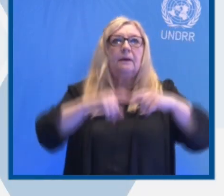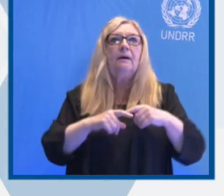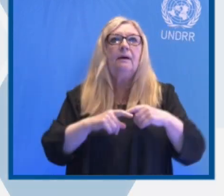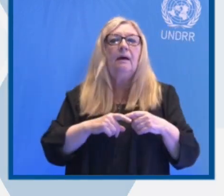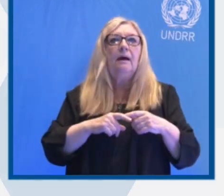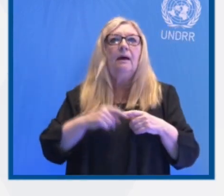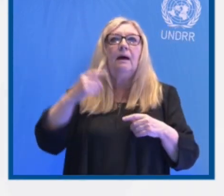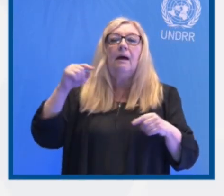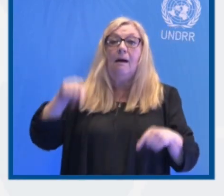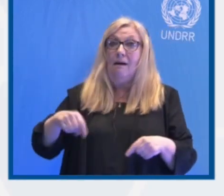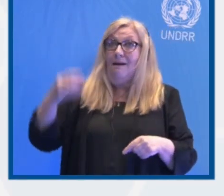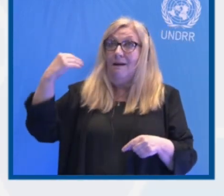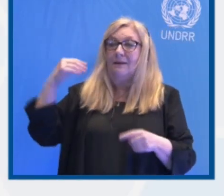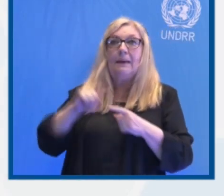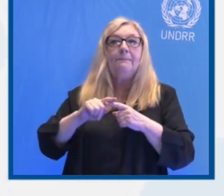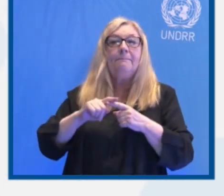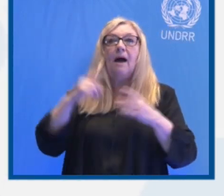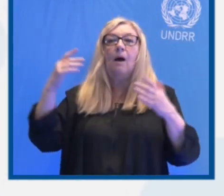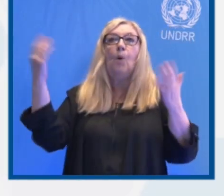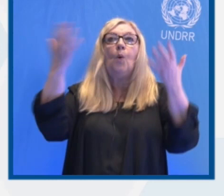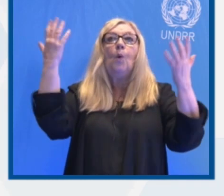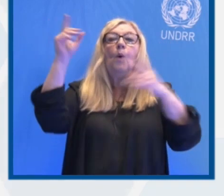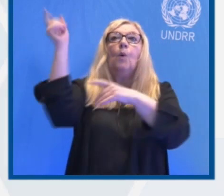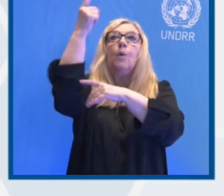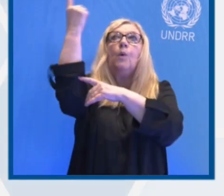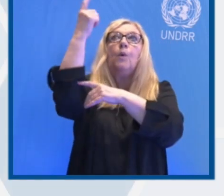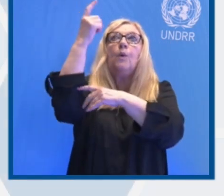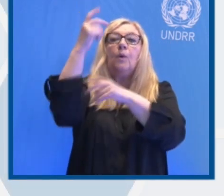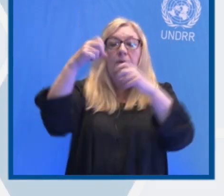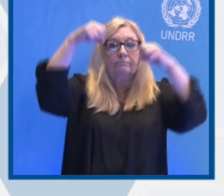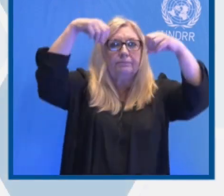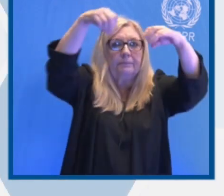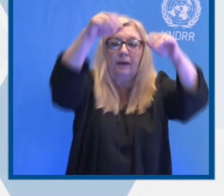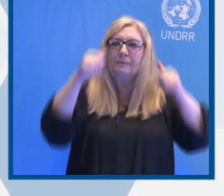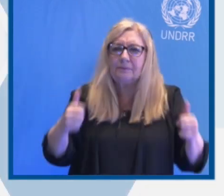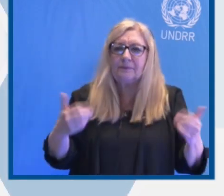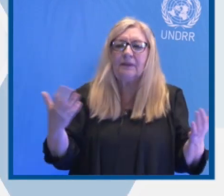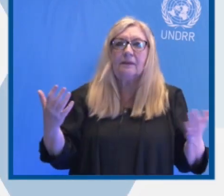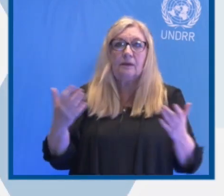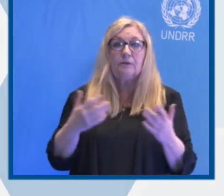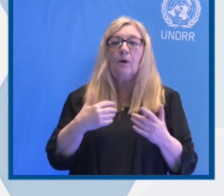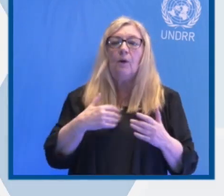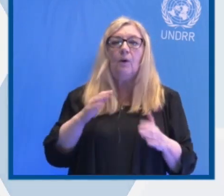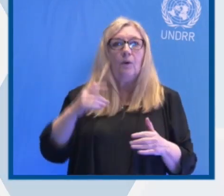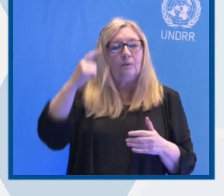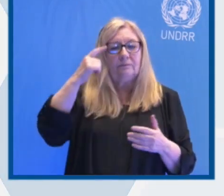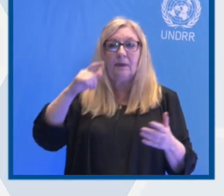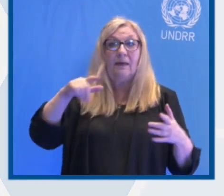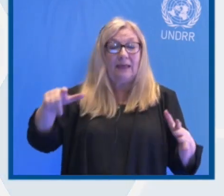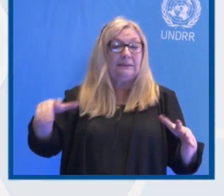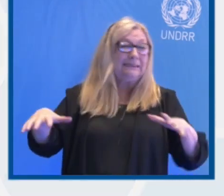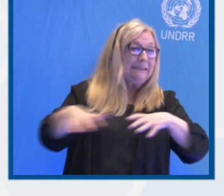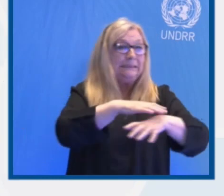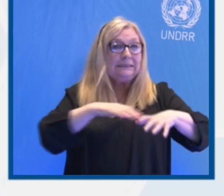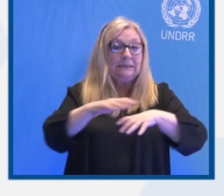also resilience of ICT infrastructure. You know, the world has been able to somehow survive the pandemic on the back of